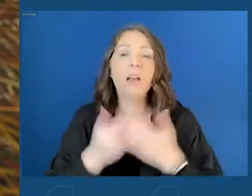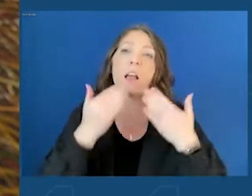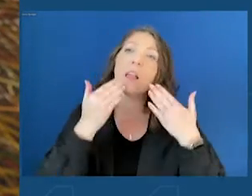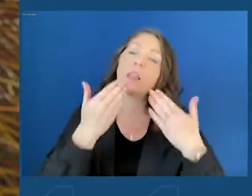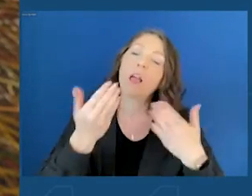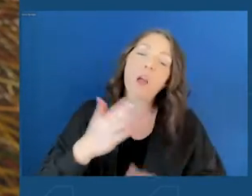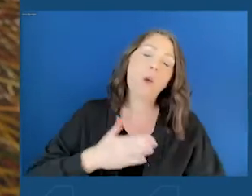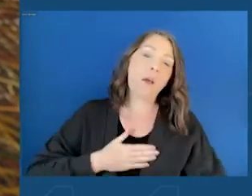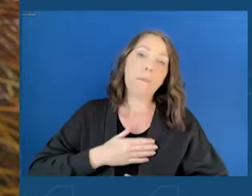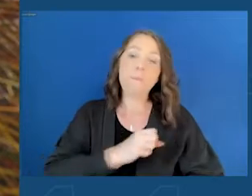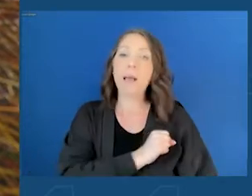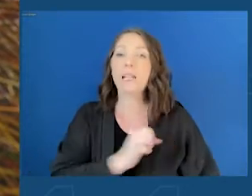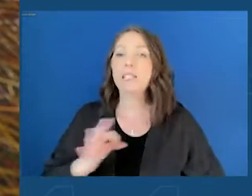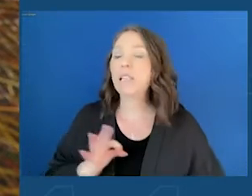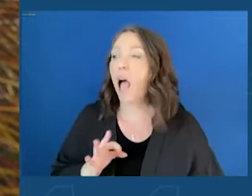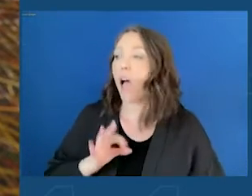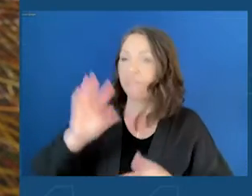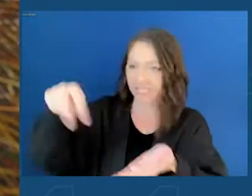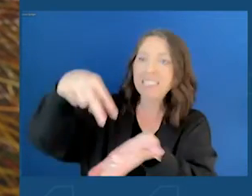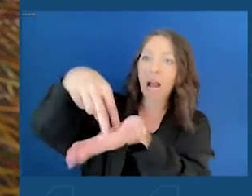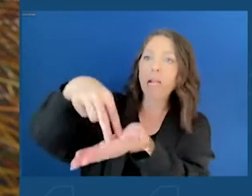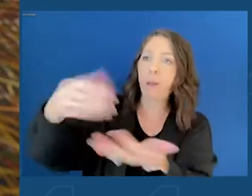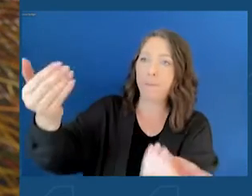don't know where my staff is. Stand up, please,